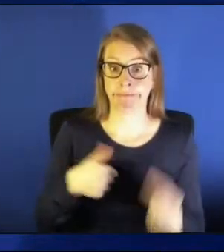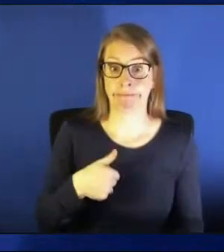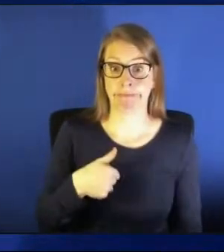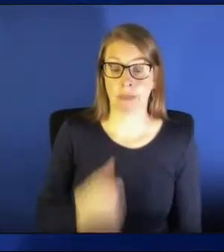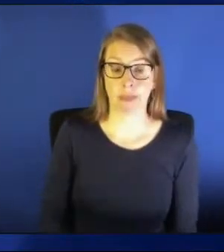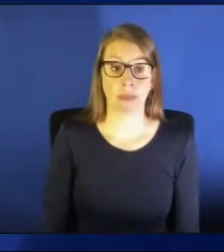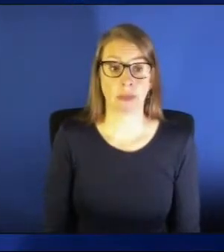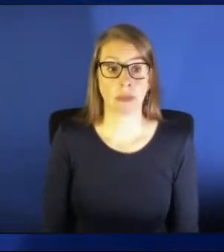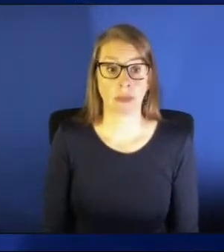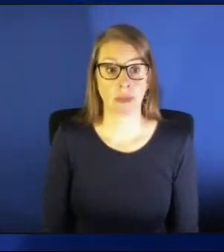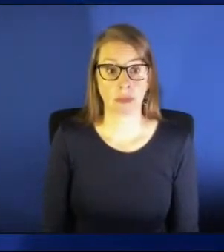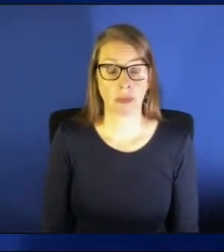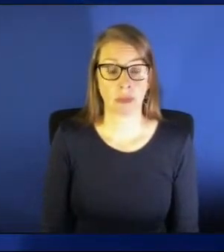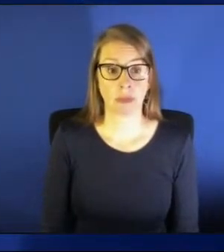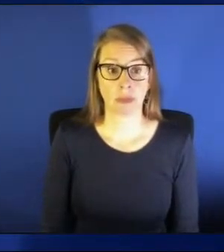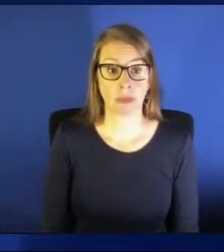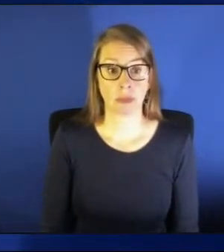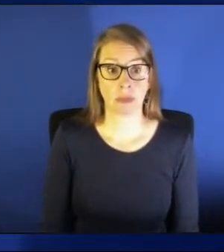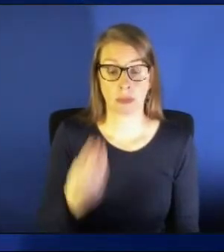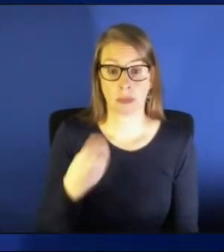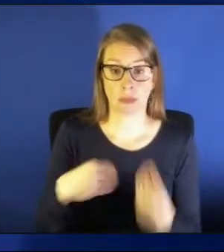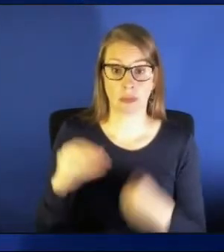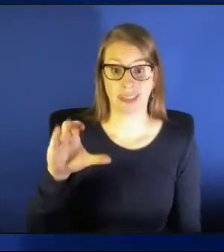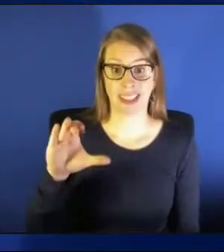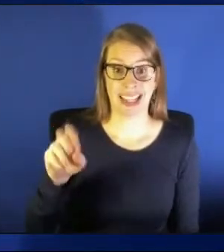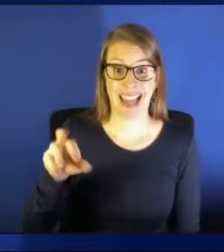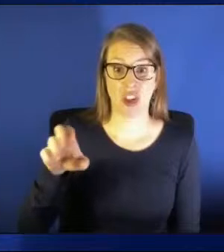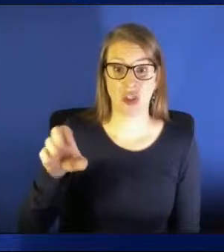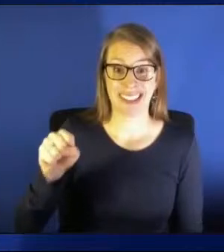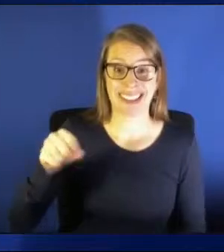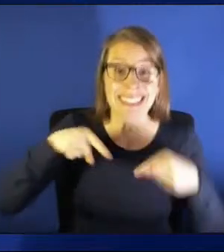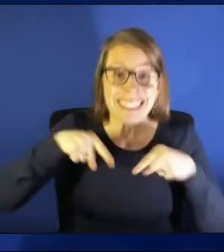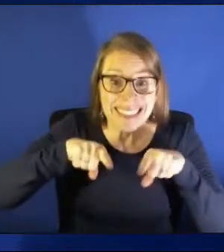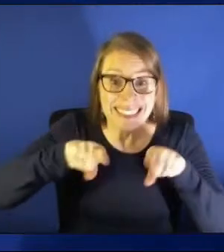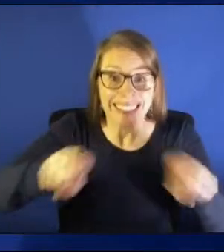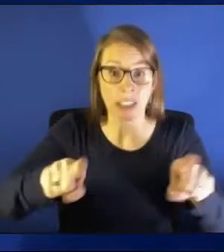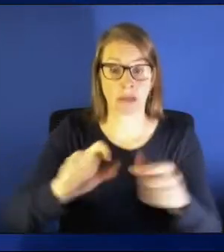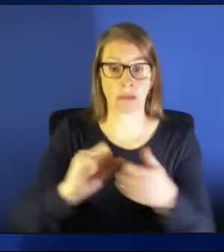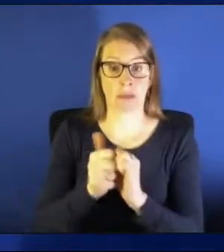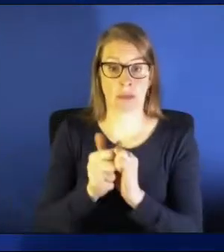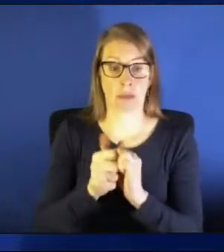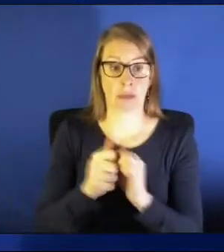ingest calories during the event. Yeah. And I think that's what, when people talk about hitting the